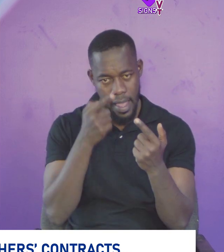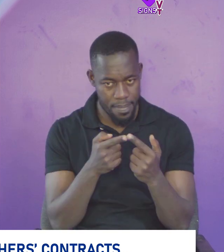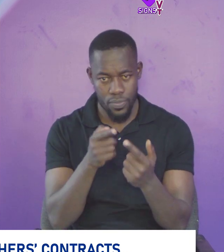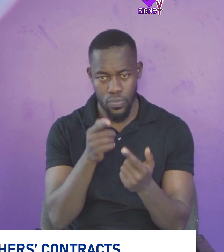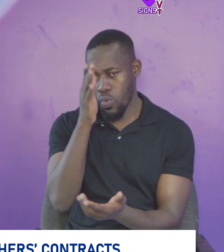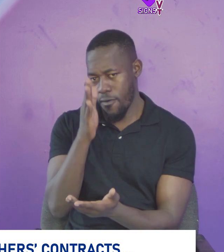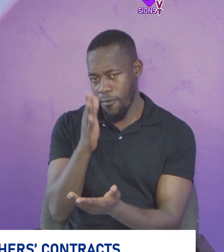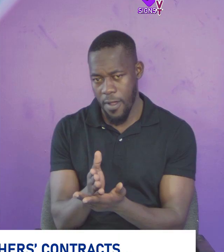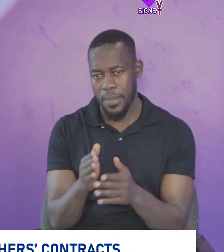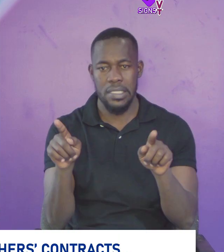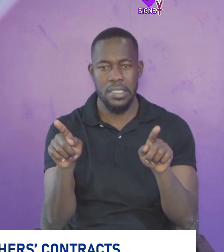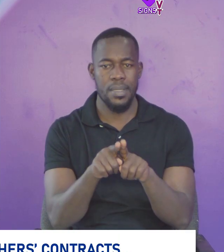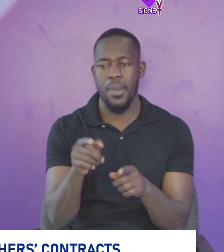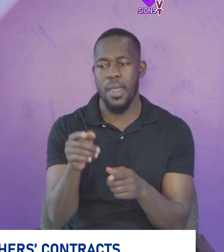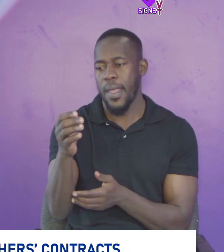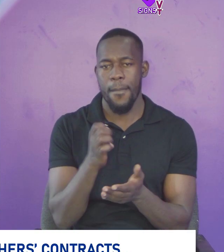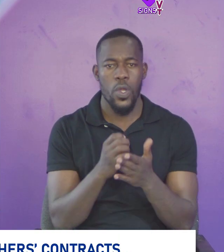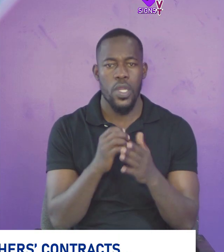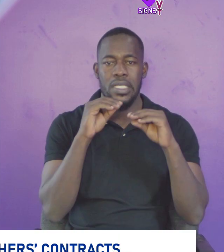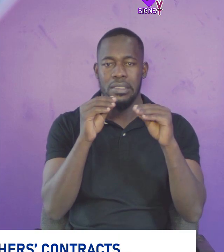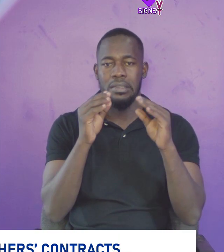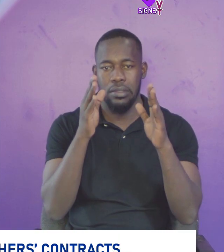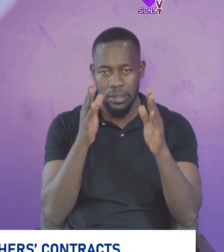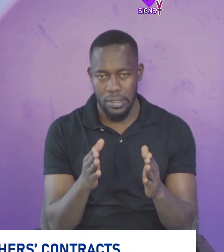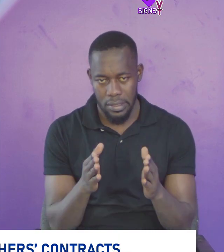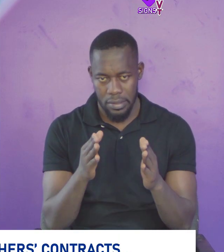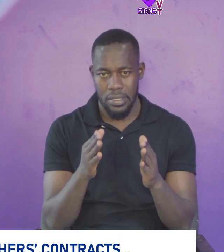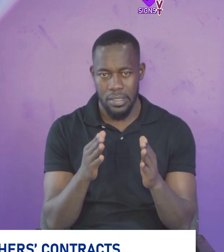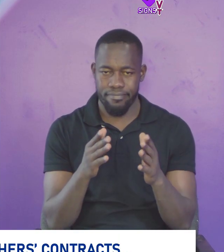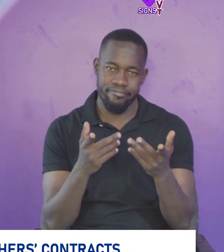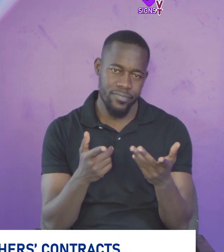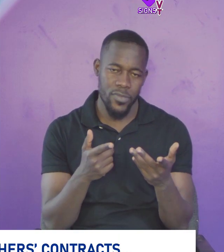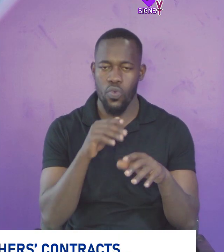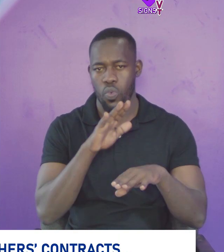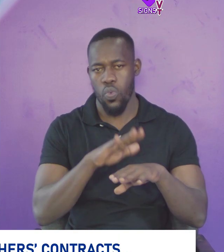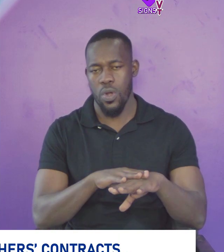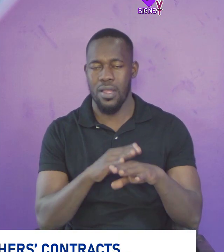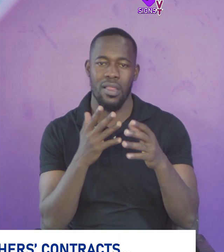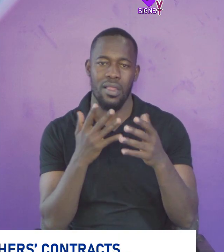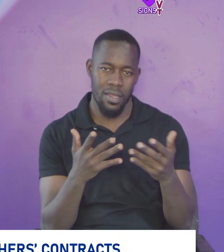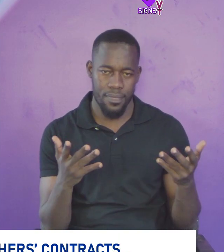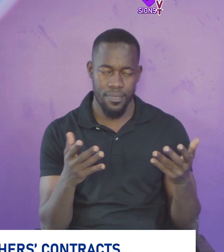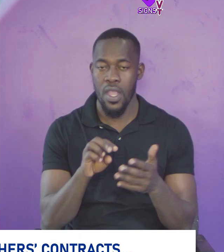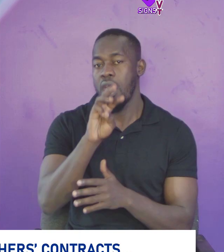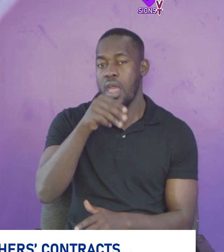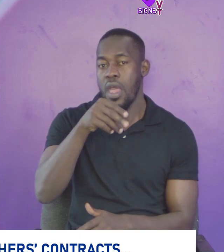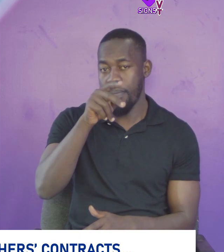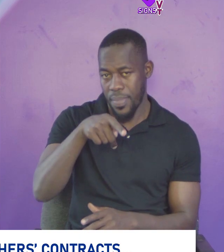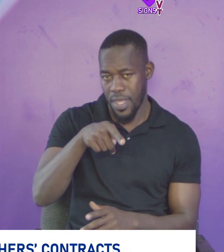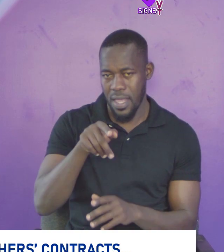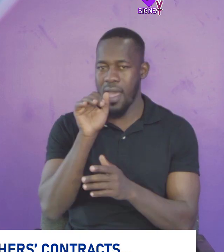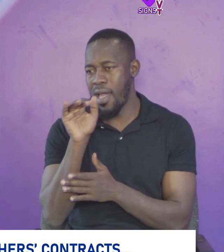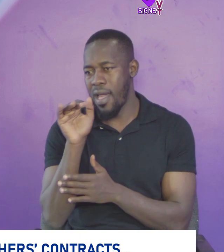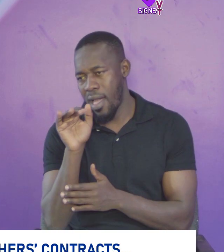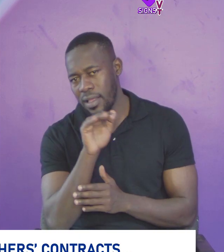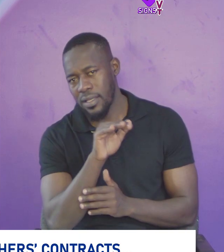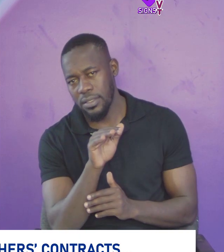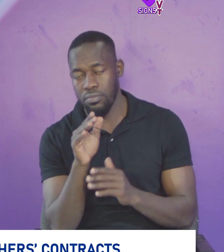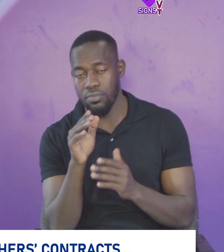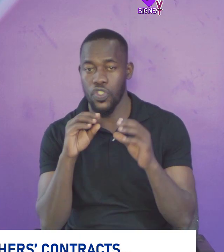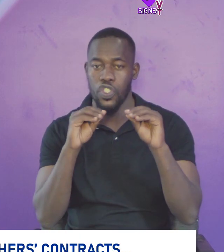confirm the teachers remains unchanged. The MP called for patience